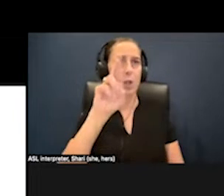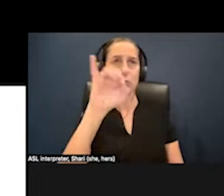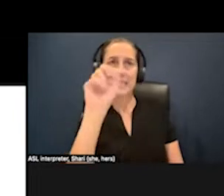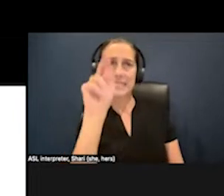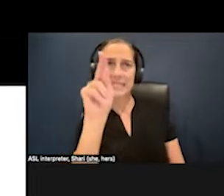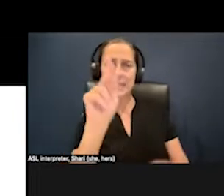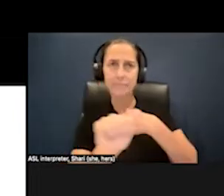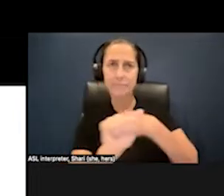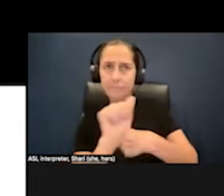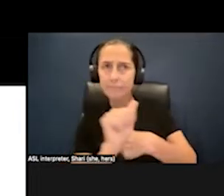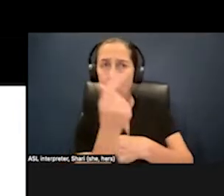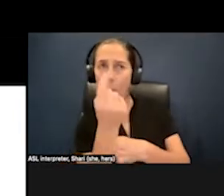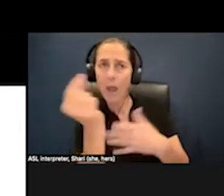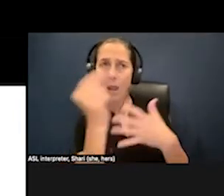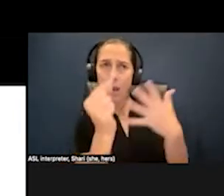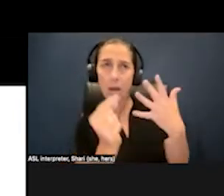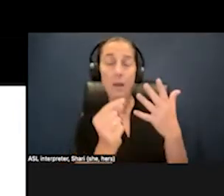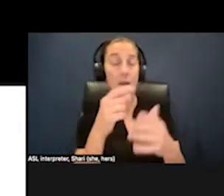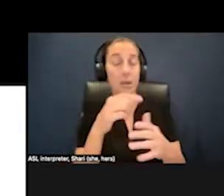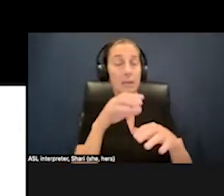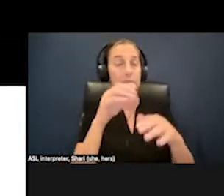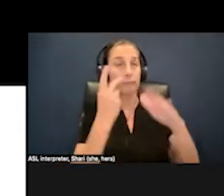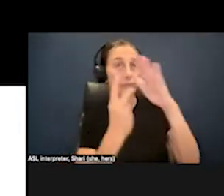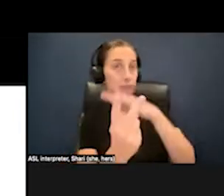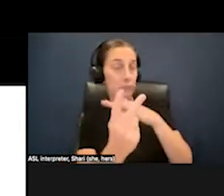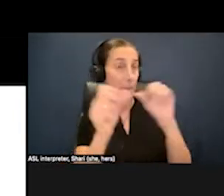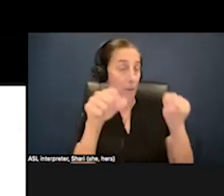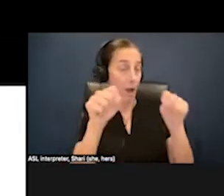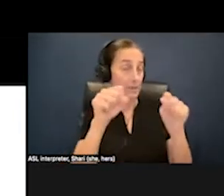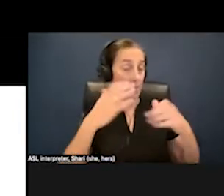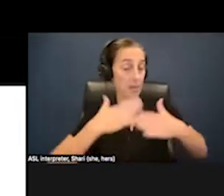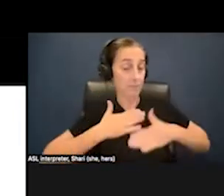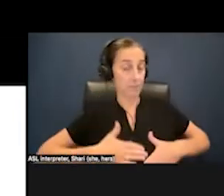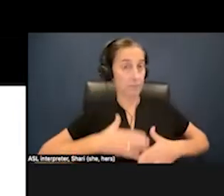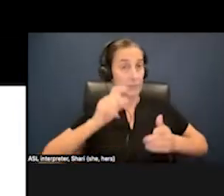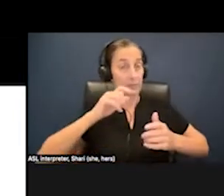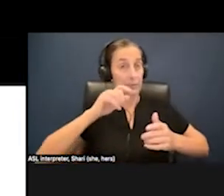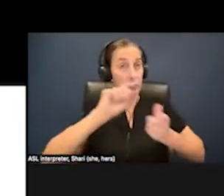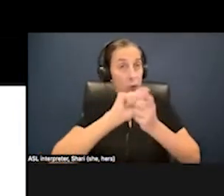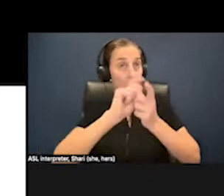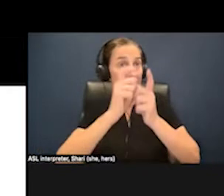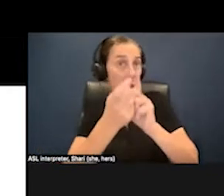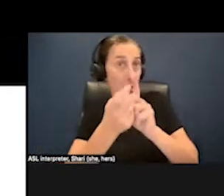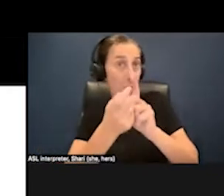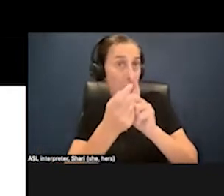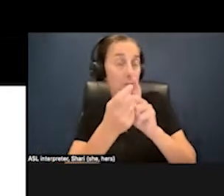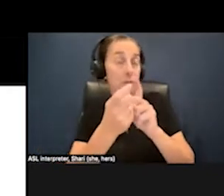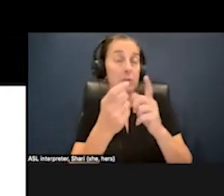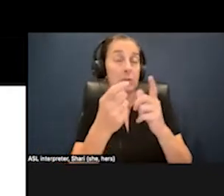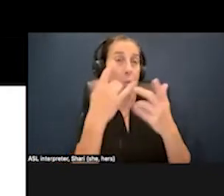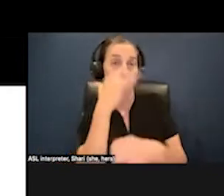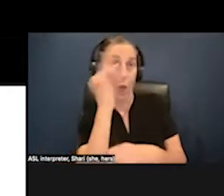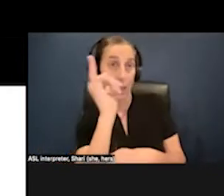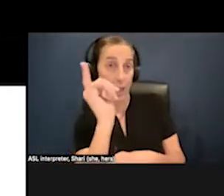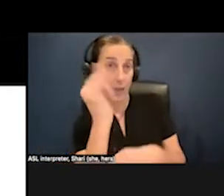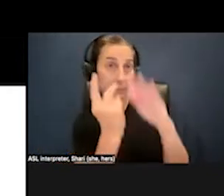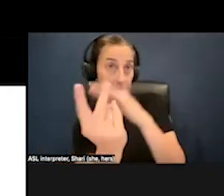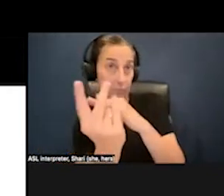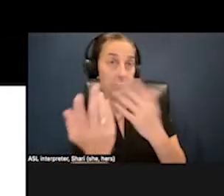what timelines might be. Your provider will tell you, what changes are often permanent, what changes